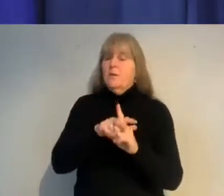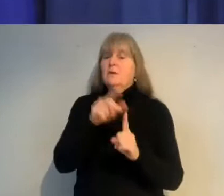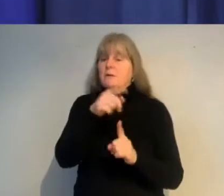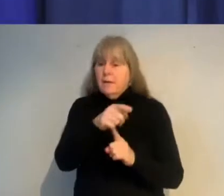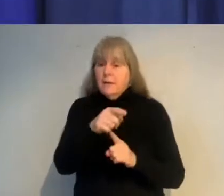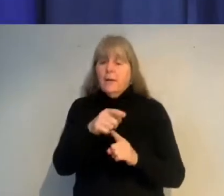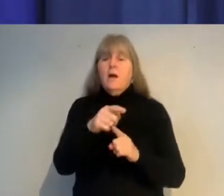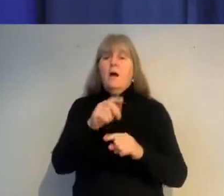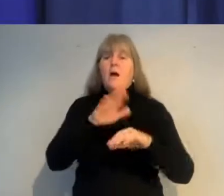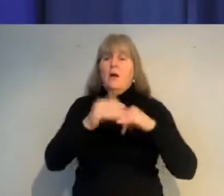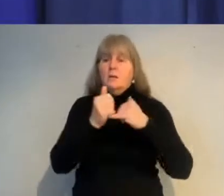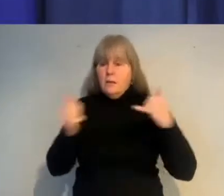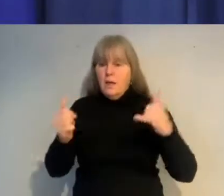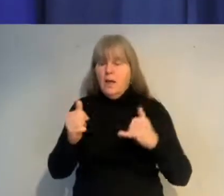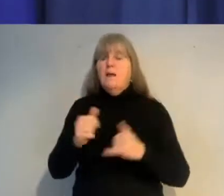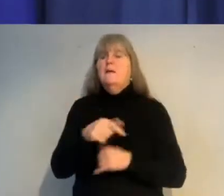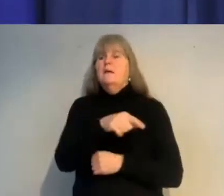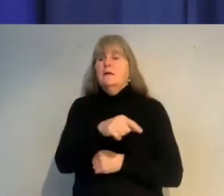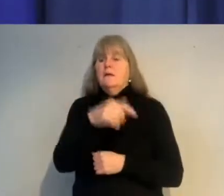online. Just go to the website,